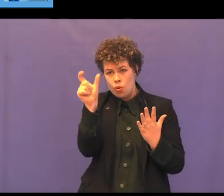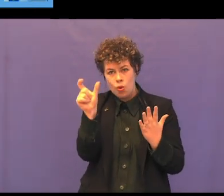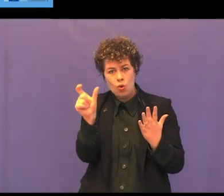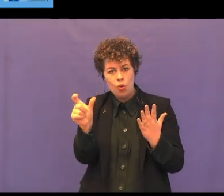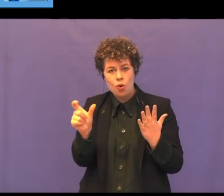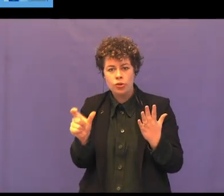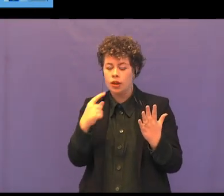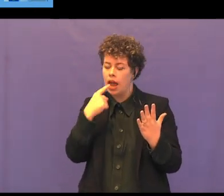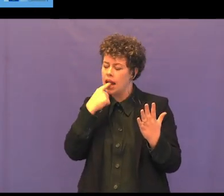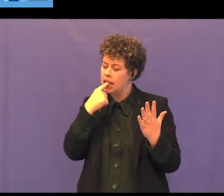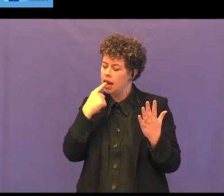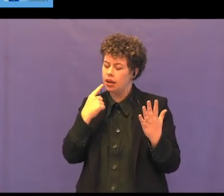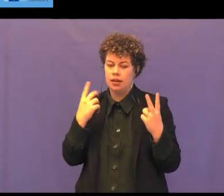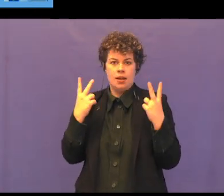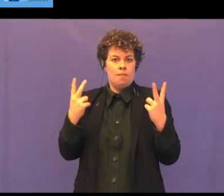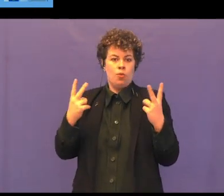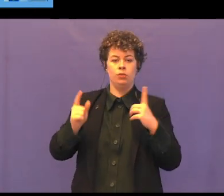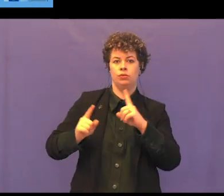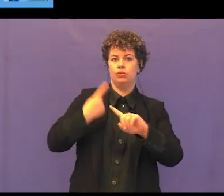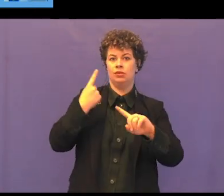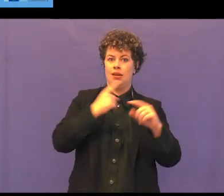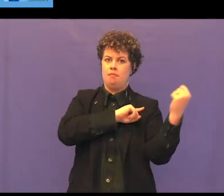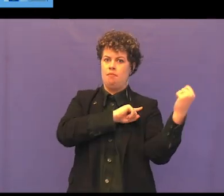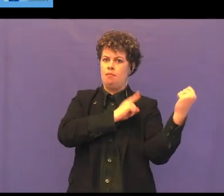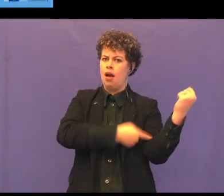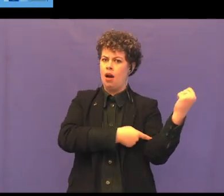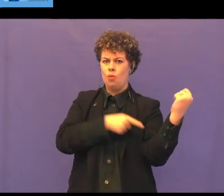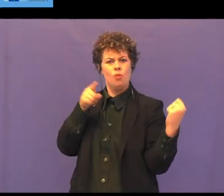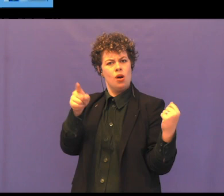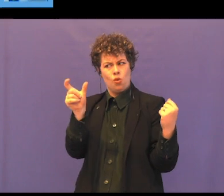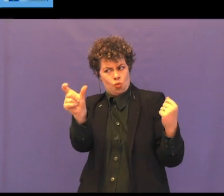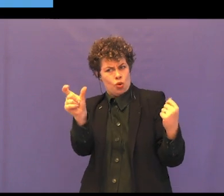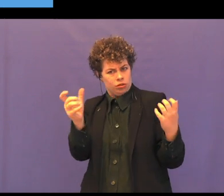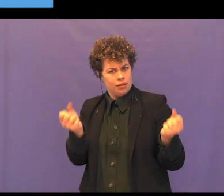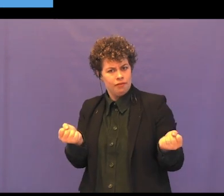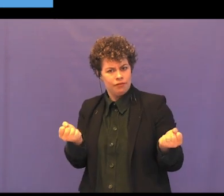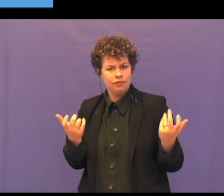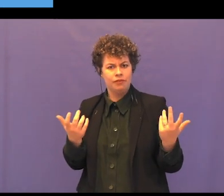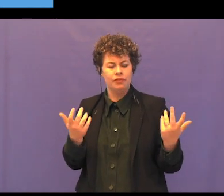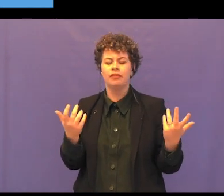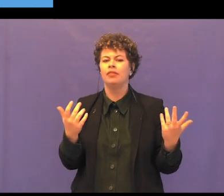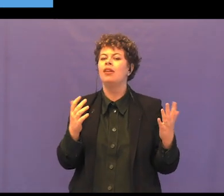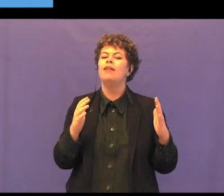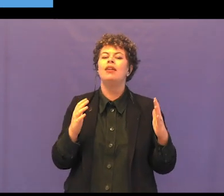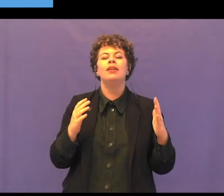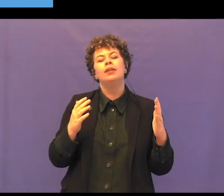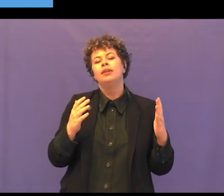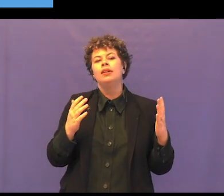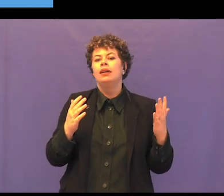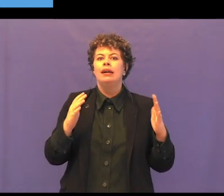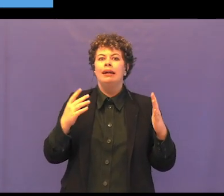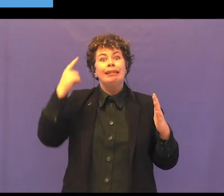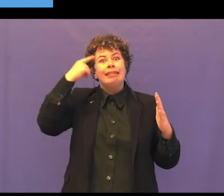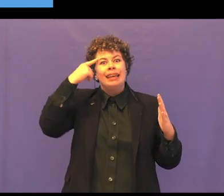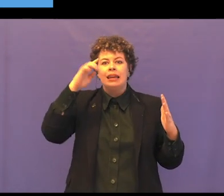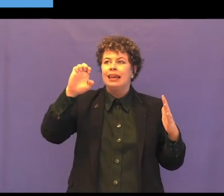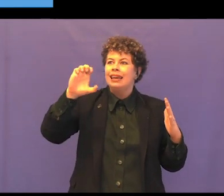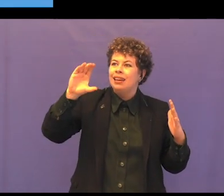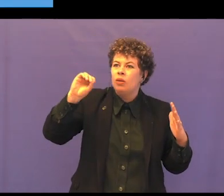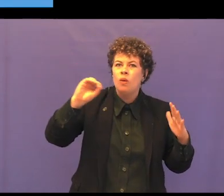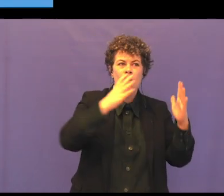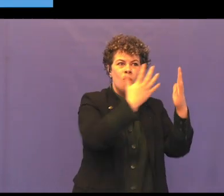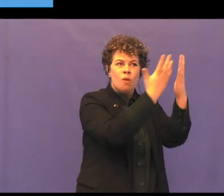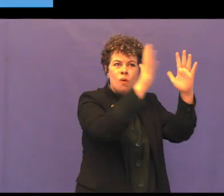how we think about particular kinds of ecological or environmental outcomes. Let me begin with the notion of